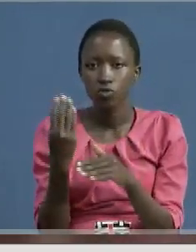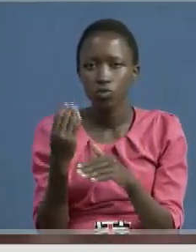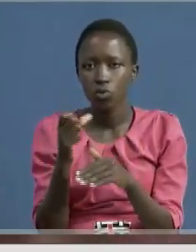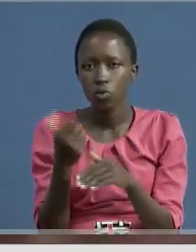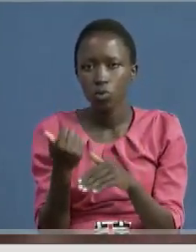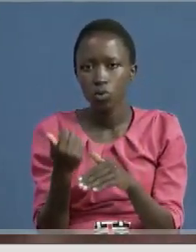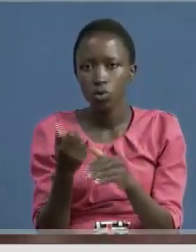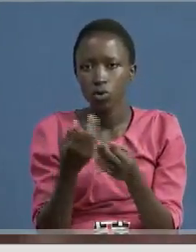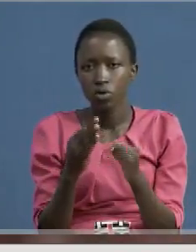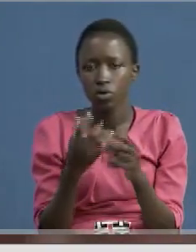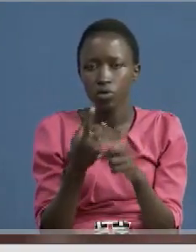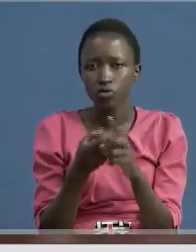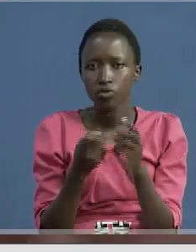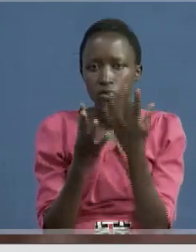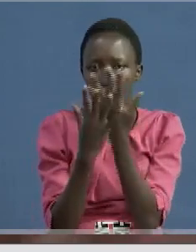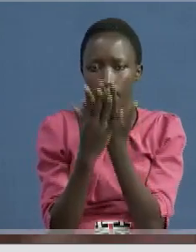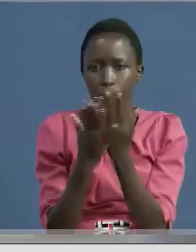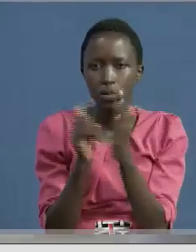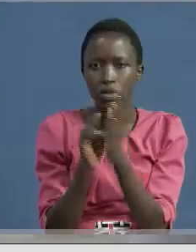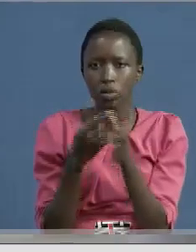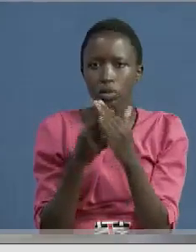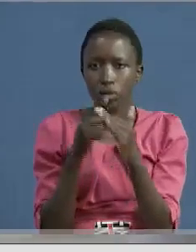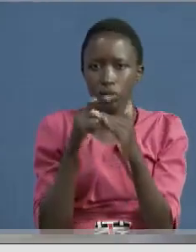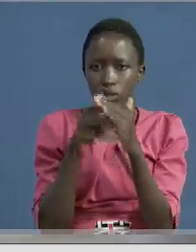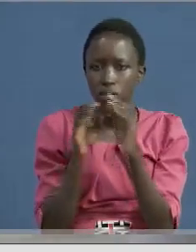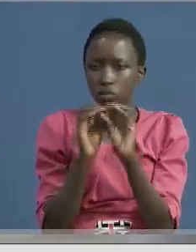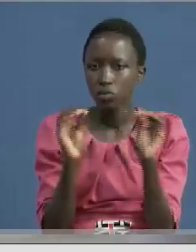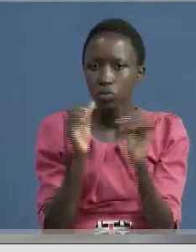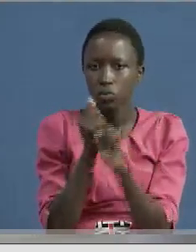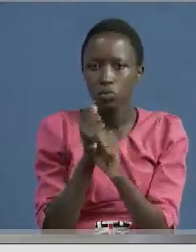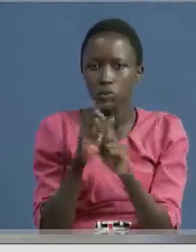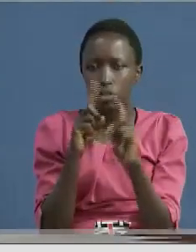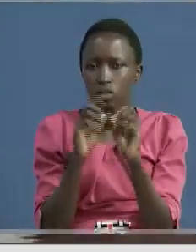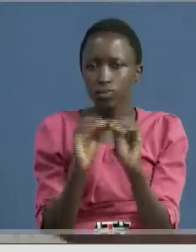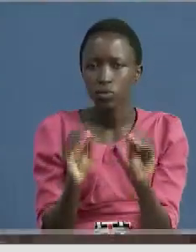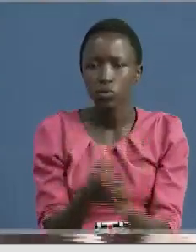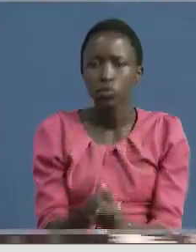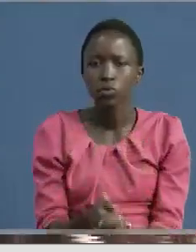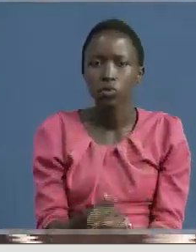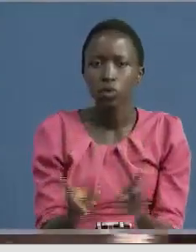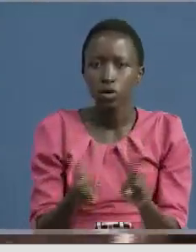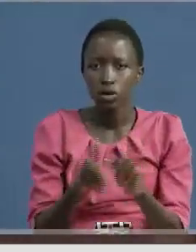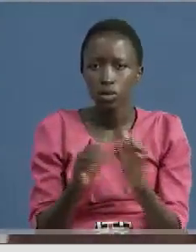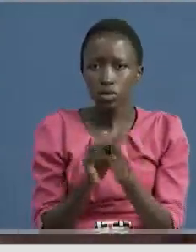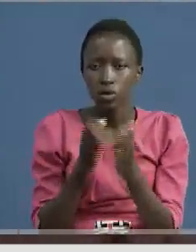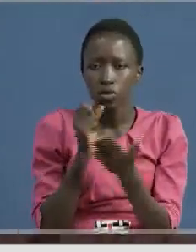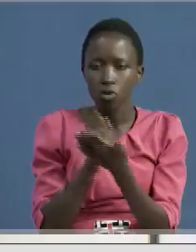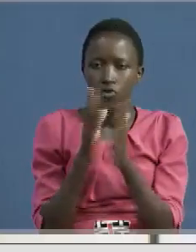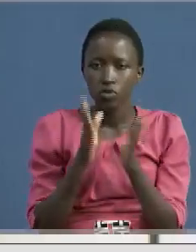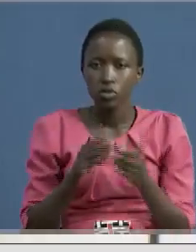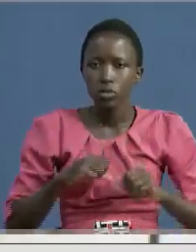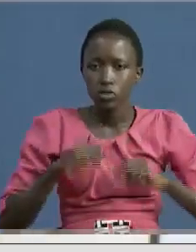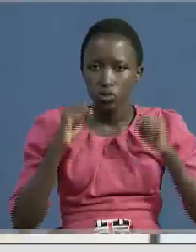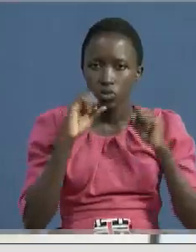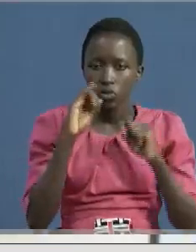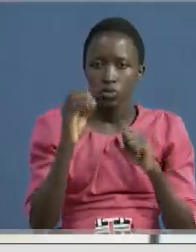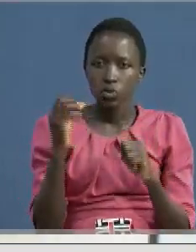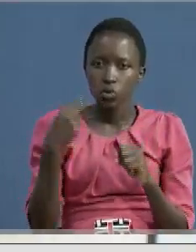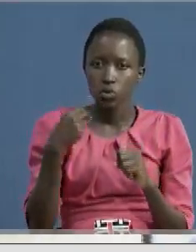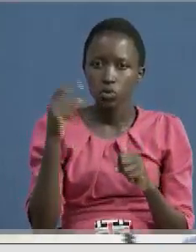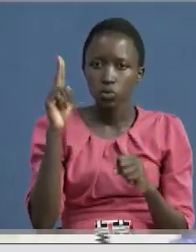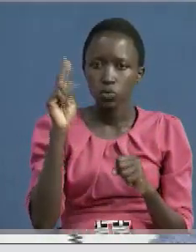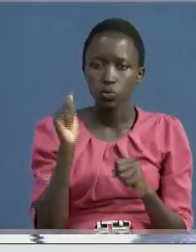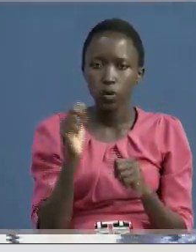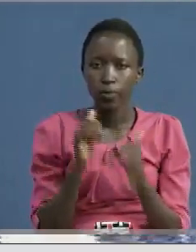been freed from the prisons and did not appear to do the exams. According to the officer in charge, Joshua Mutiso,